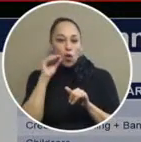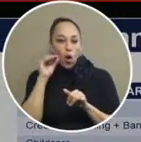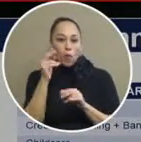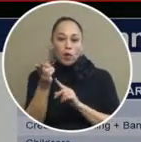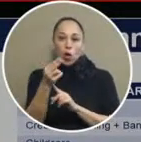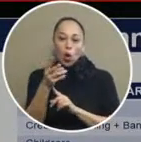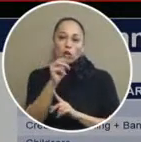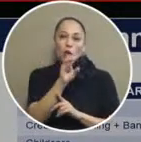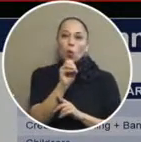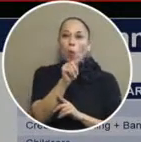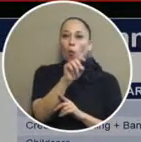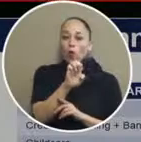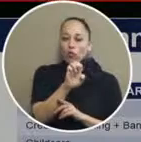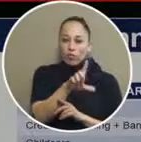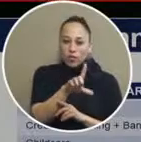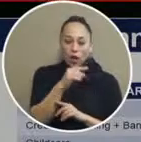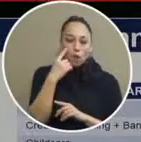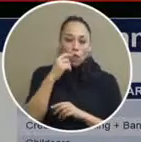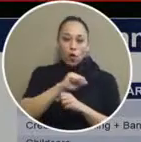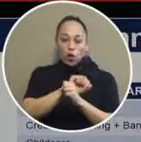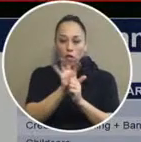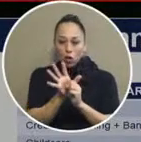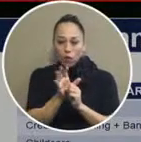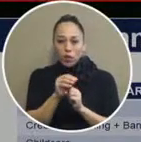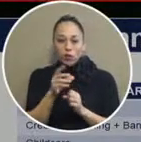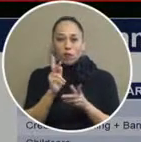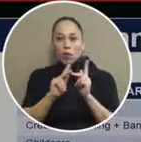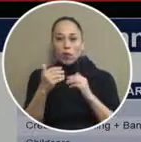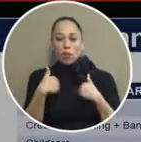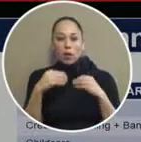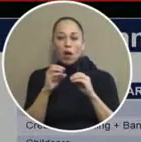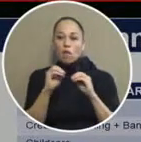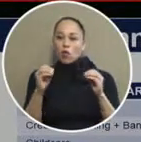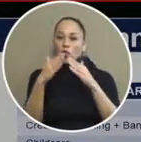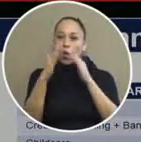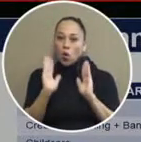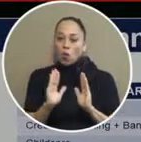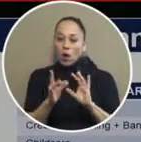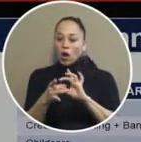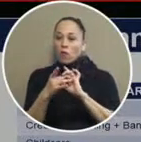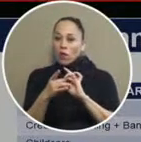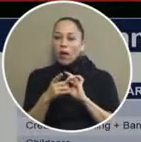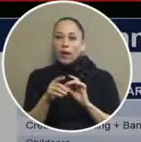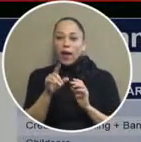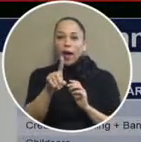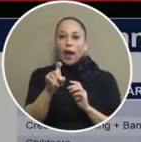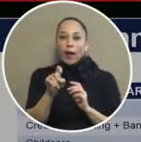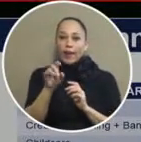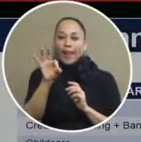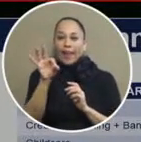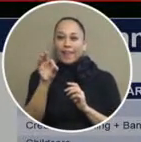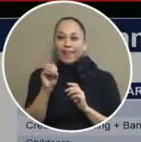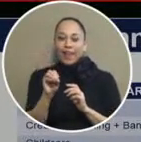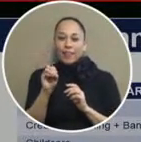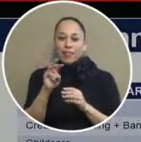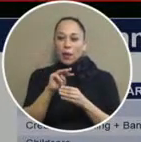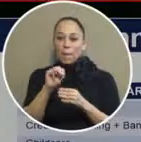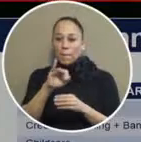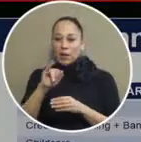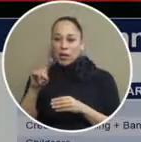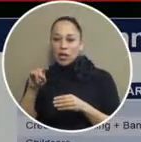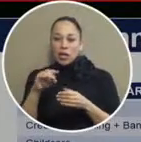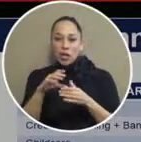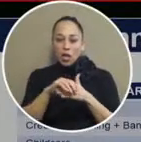motel environment for COVID positive homeless. In terms of the $119 million, the relief